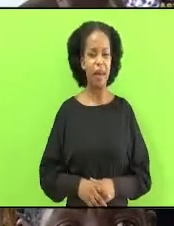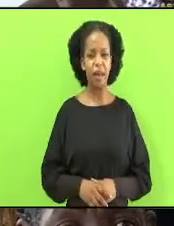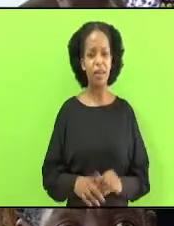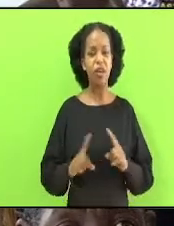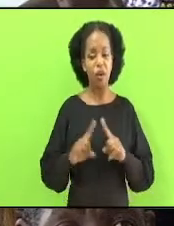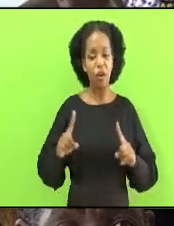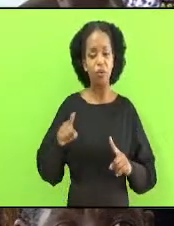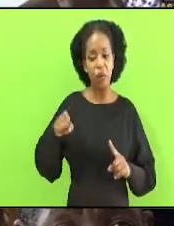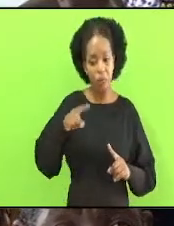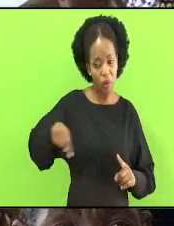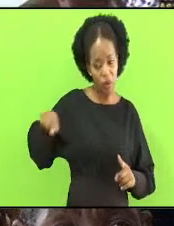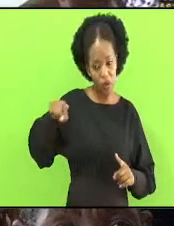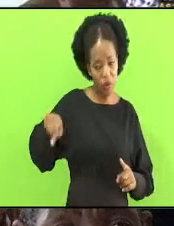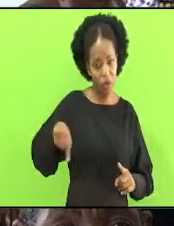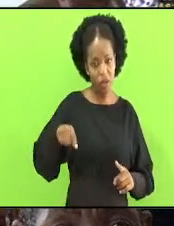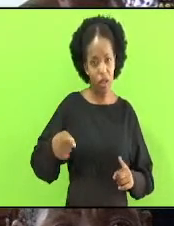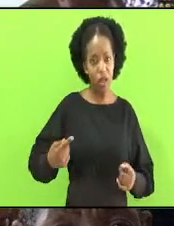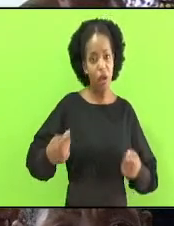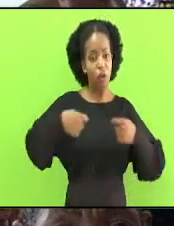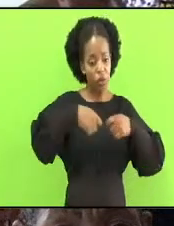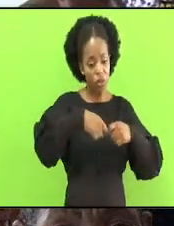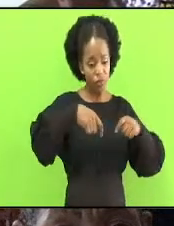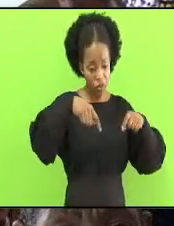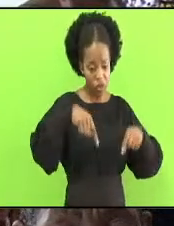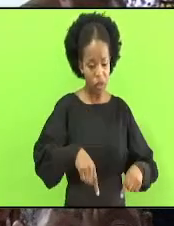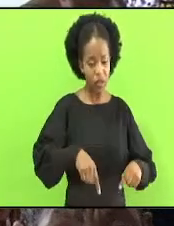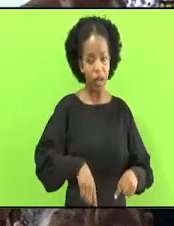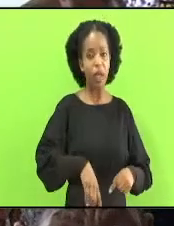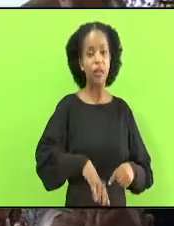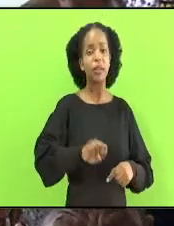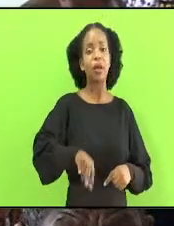go polluting ga lefatshe and